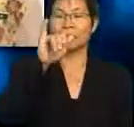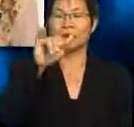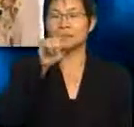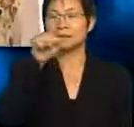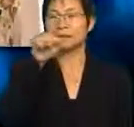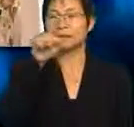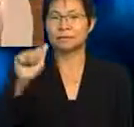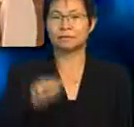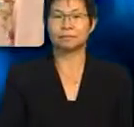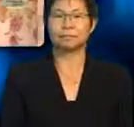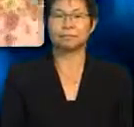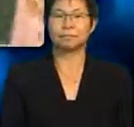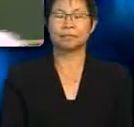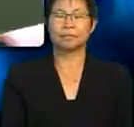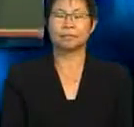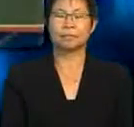Okay, Aizan.